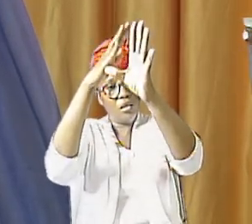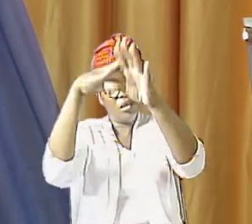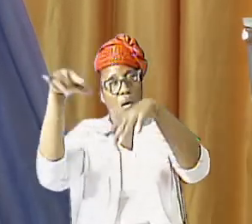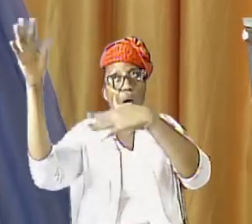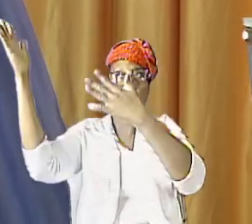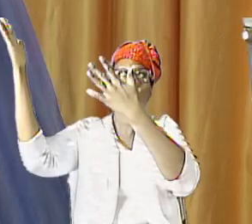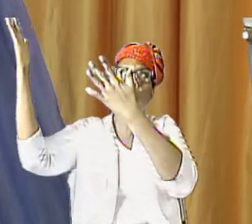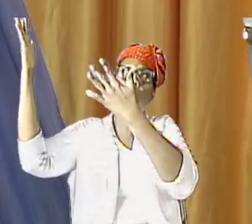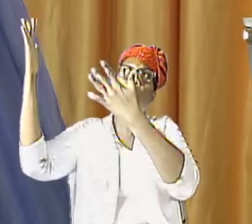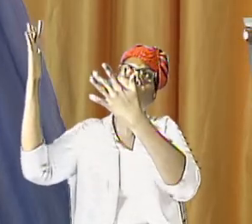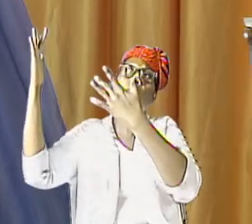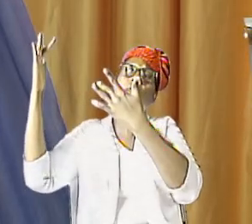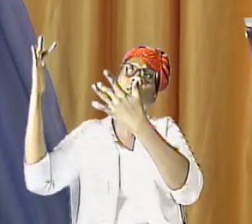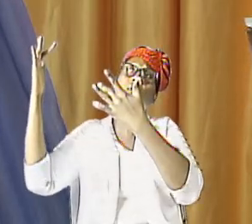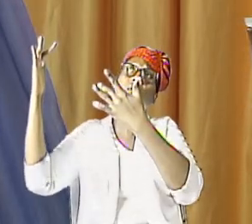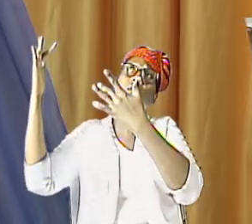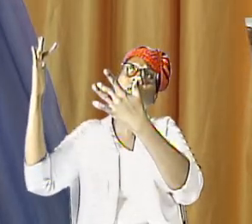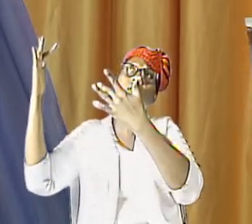Mercy.